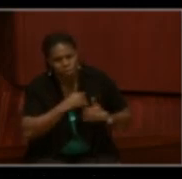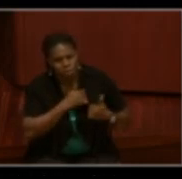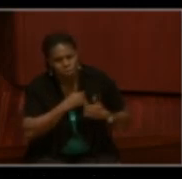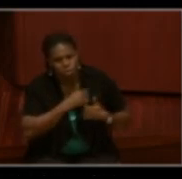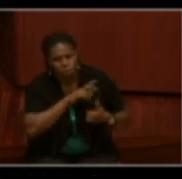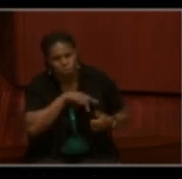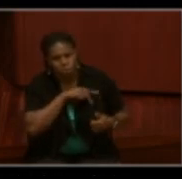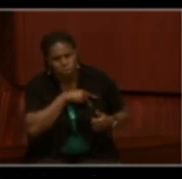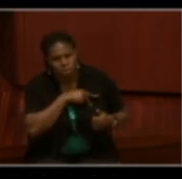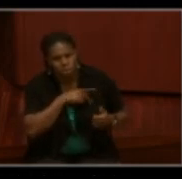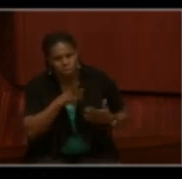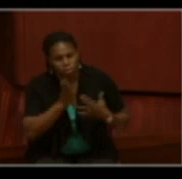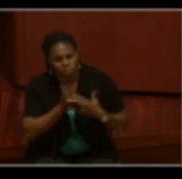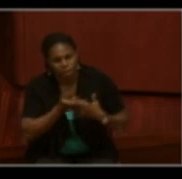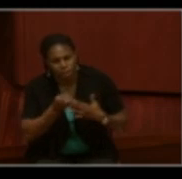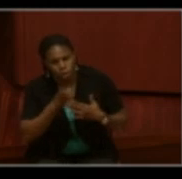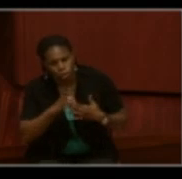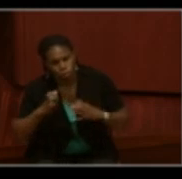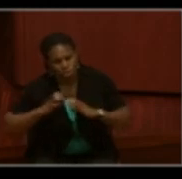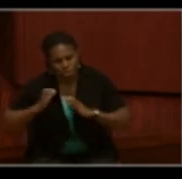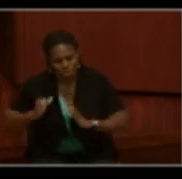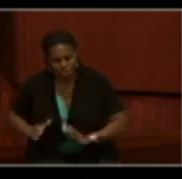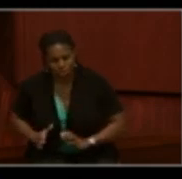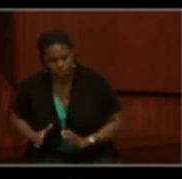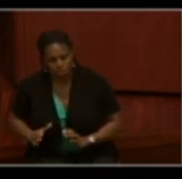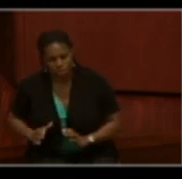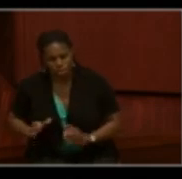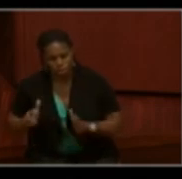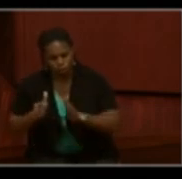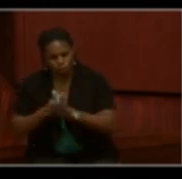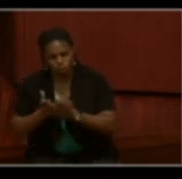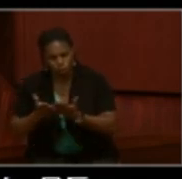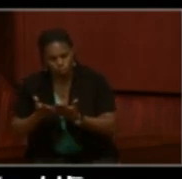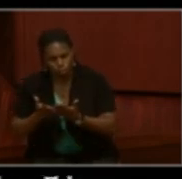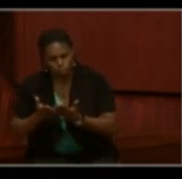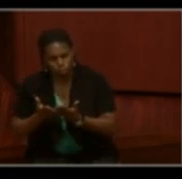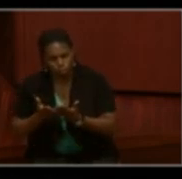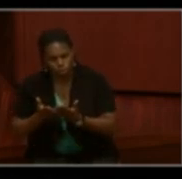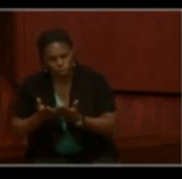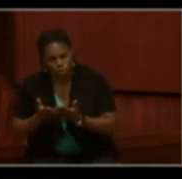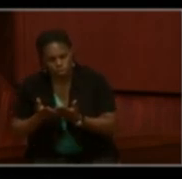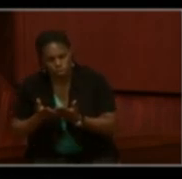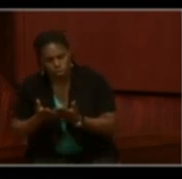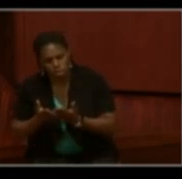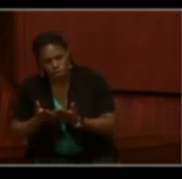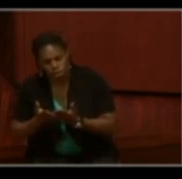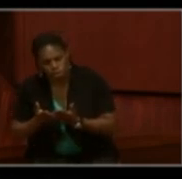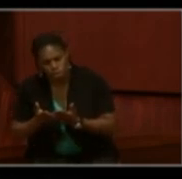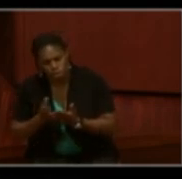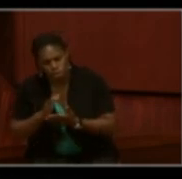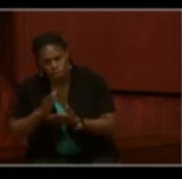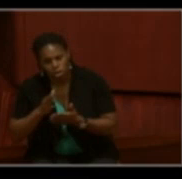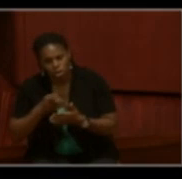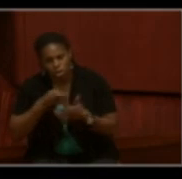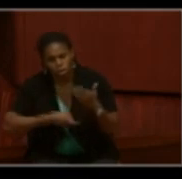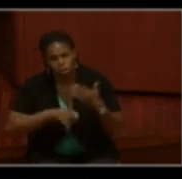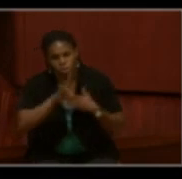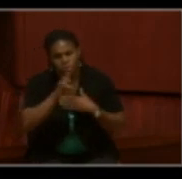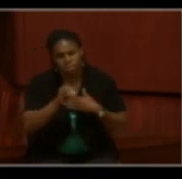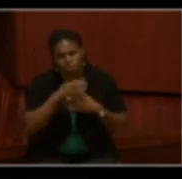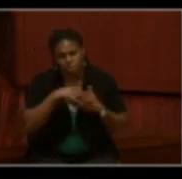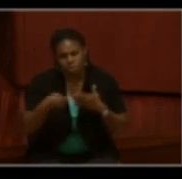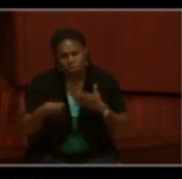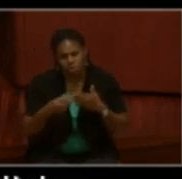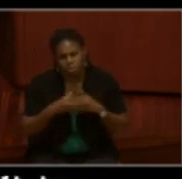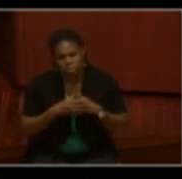file or a civilian official personnel folder, they cost $70 for records that are